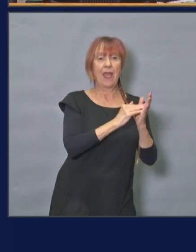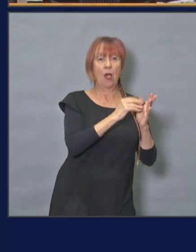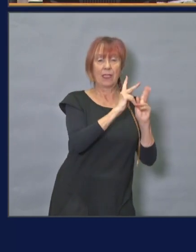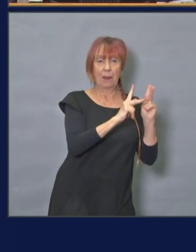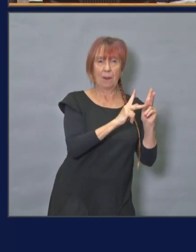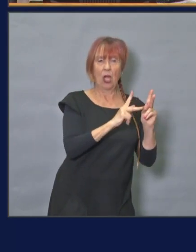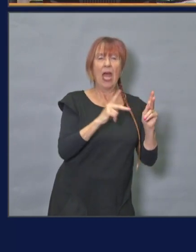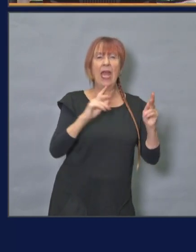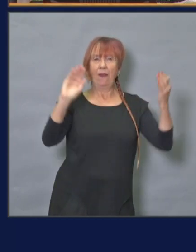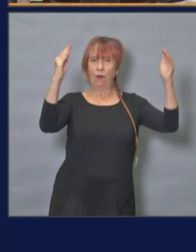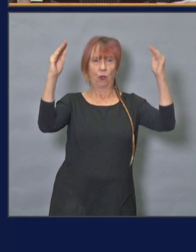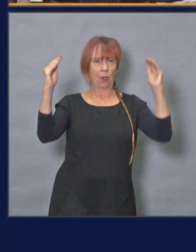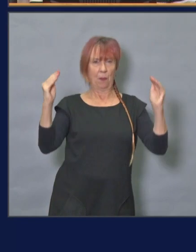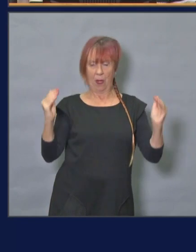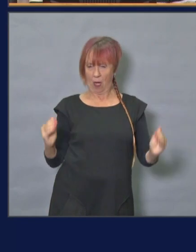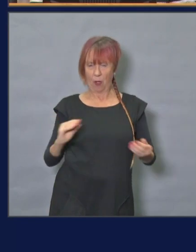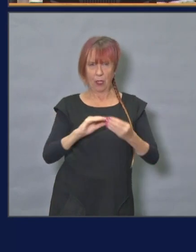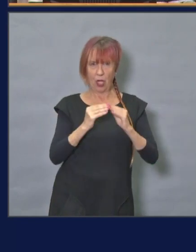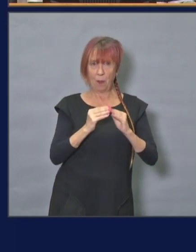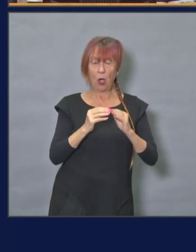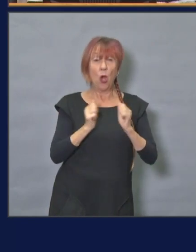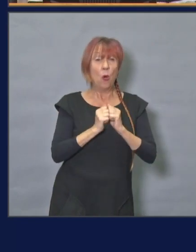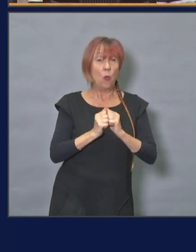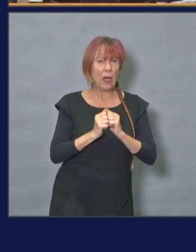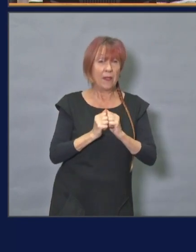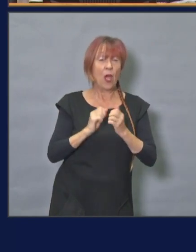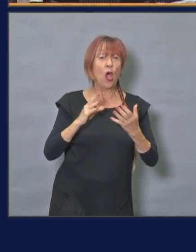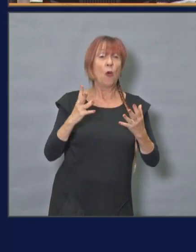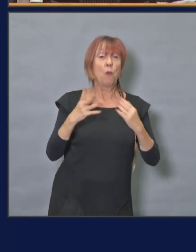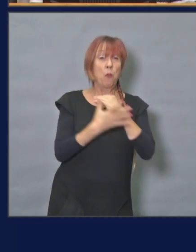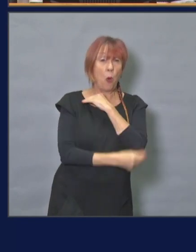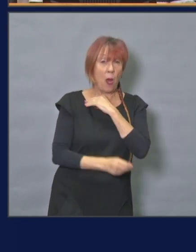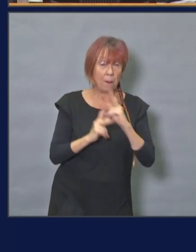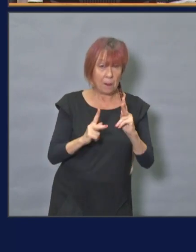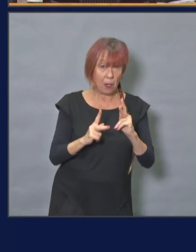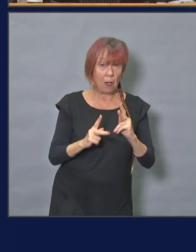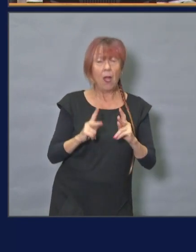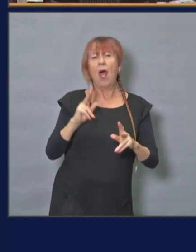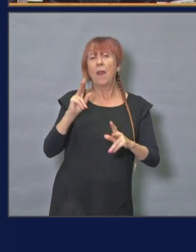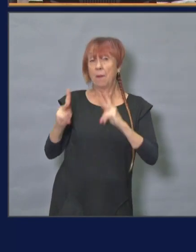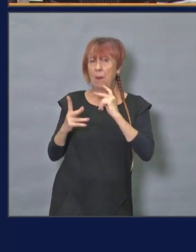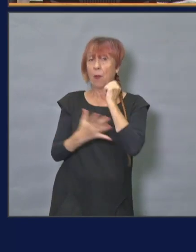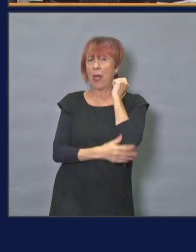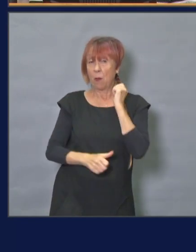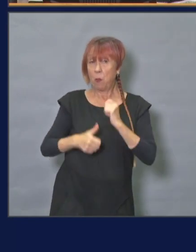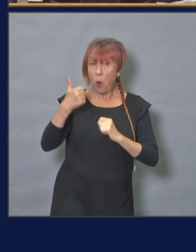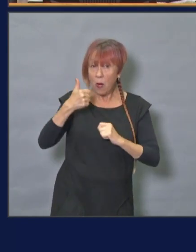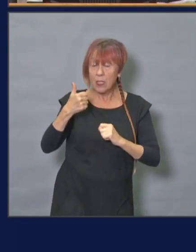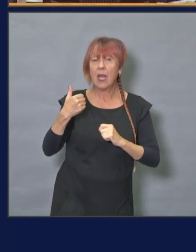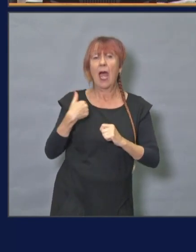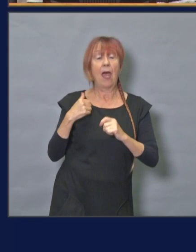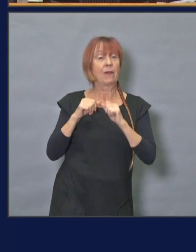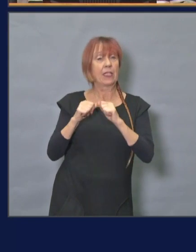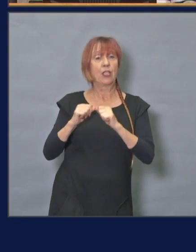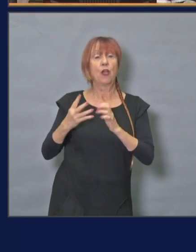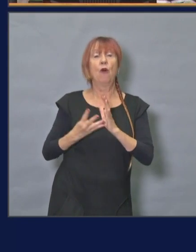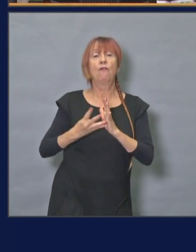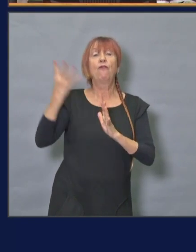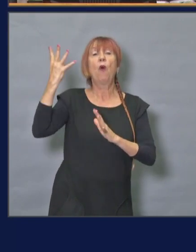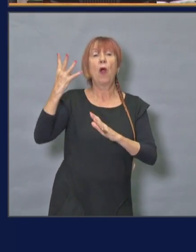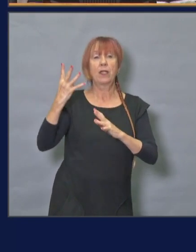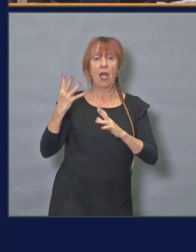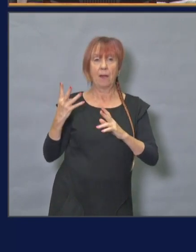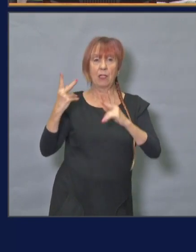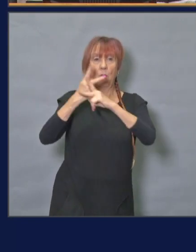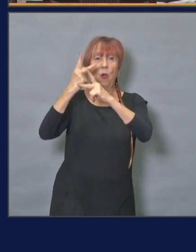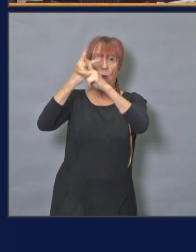by community poverty levels, we see that people who live in areas with high rates of poverty continue to have almost 4 times the rate